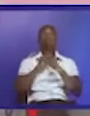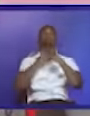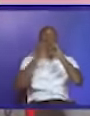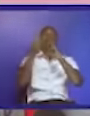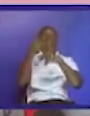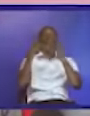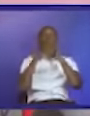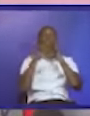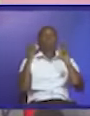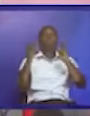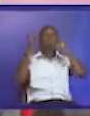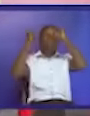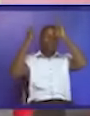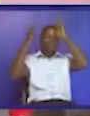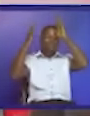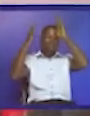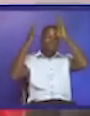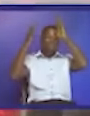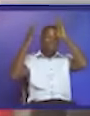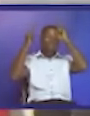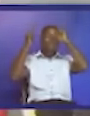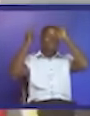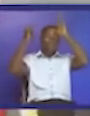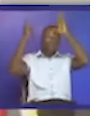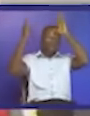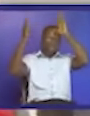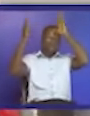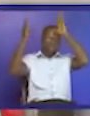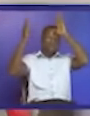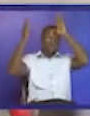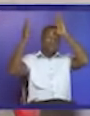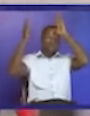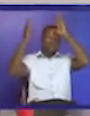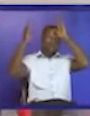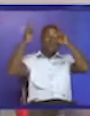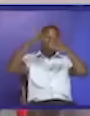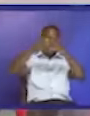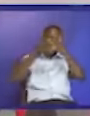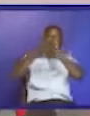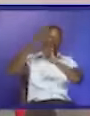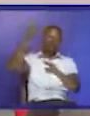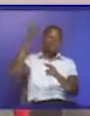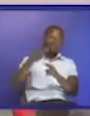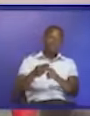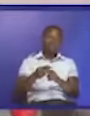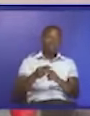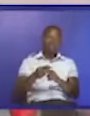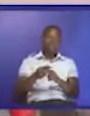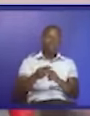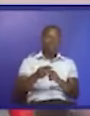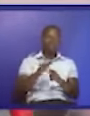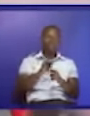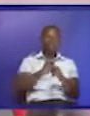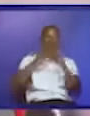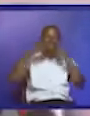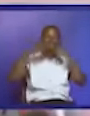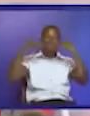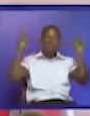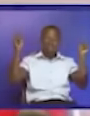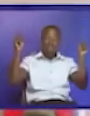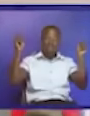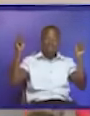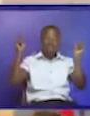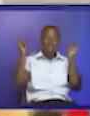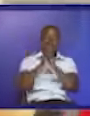Say, Father. One more time, say, Father, in the name of Jesus, I decree